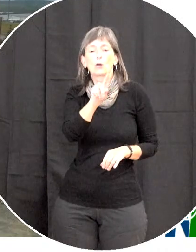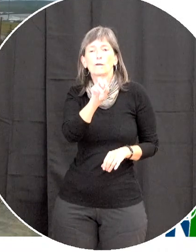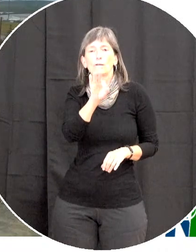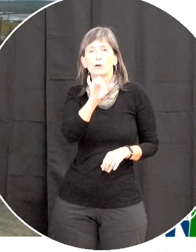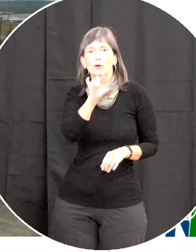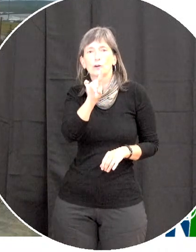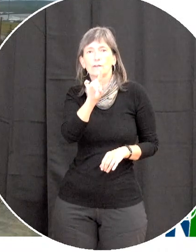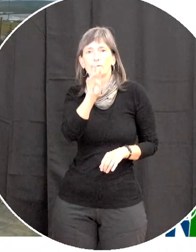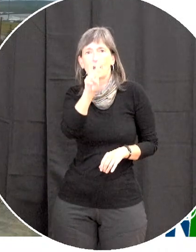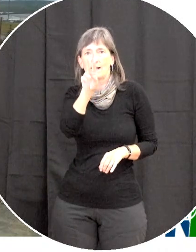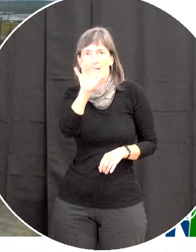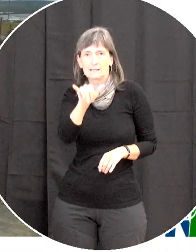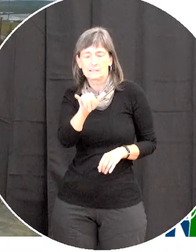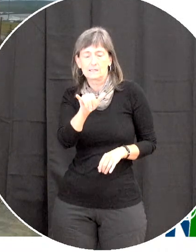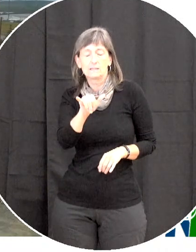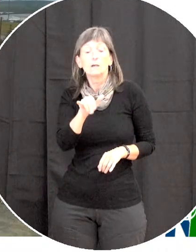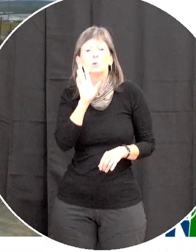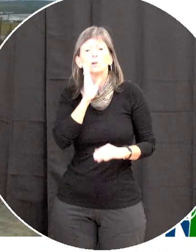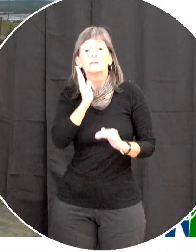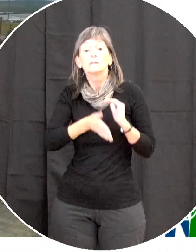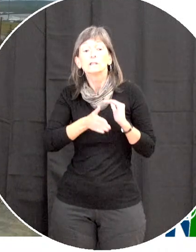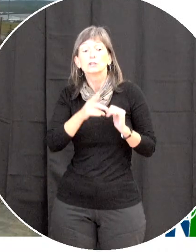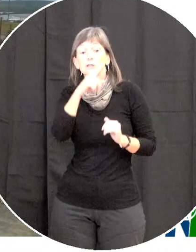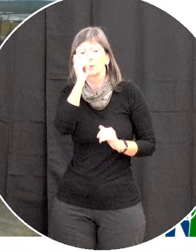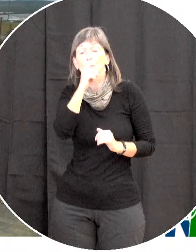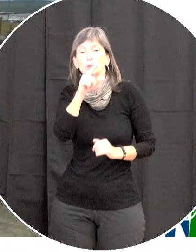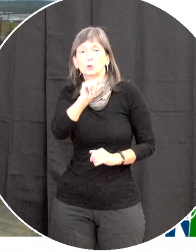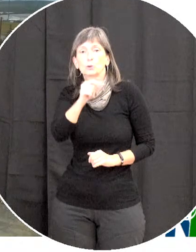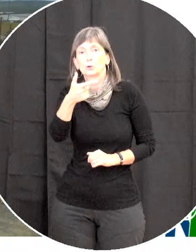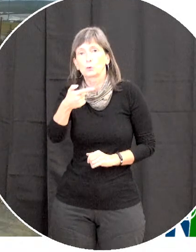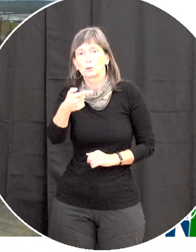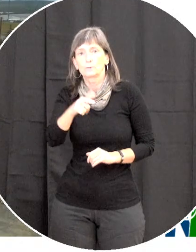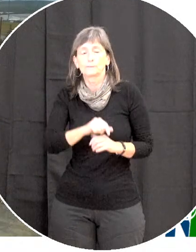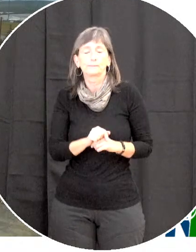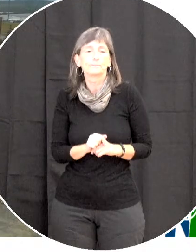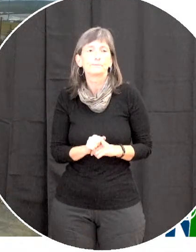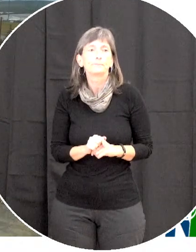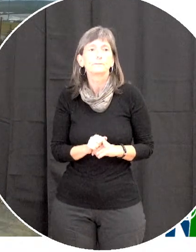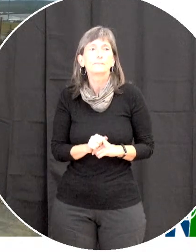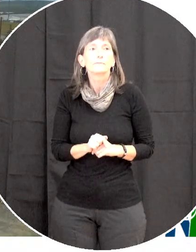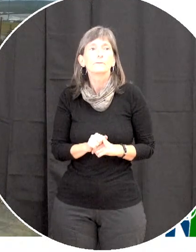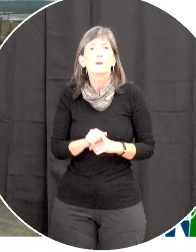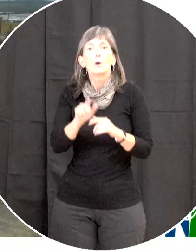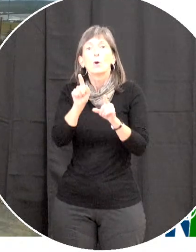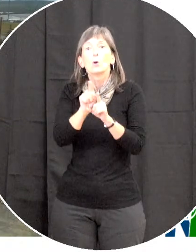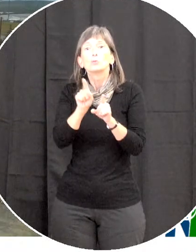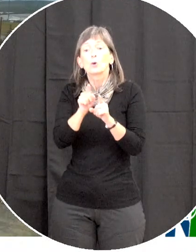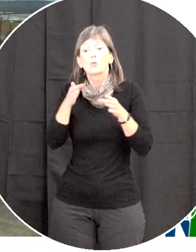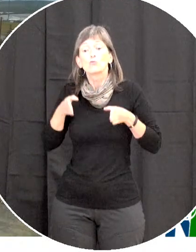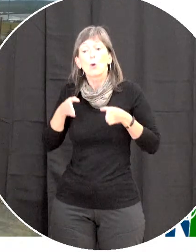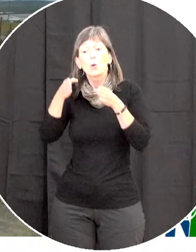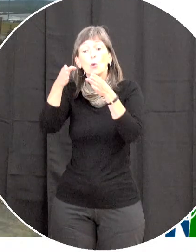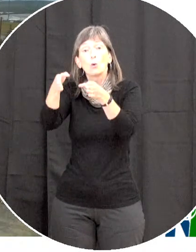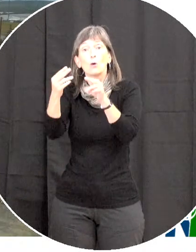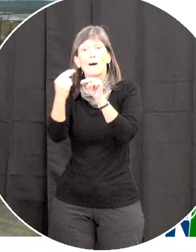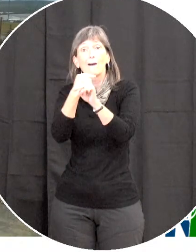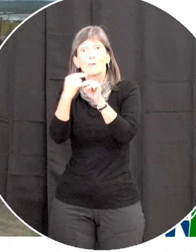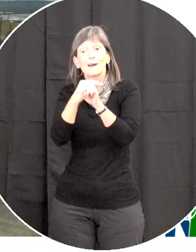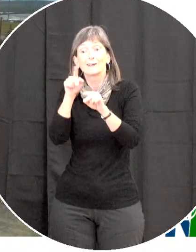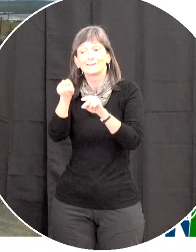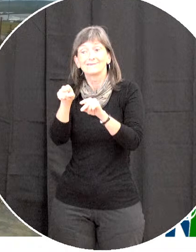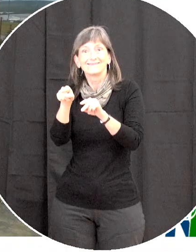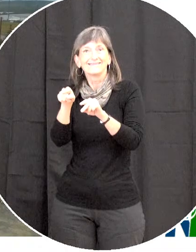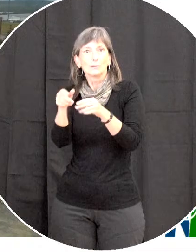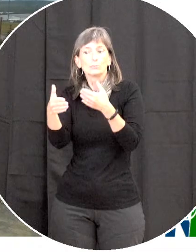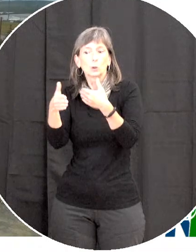in the summer of 2021. There is a municipal provincial road project that is intended to be completed to complement the